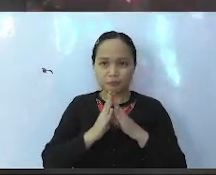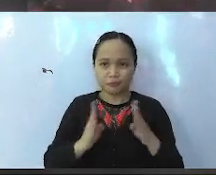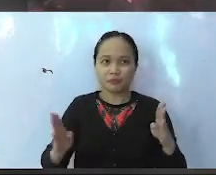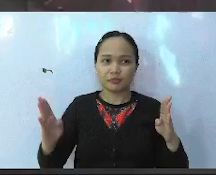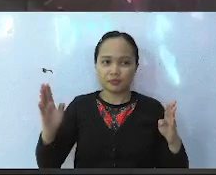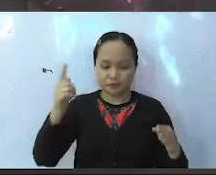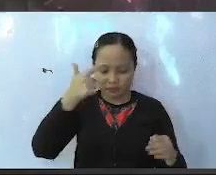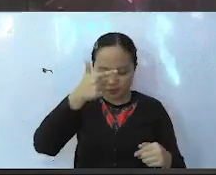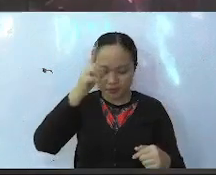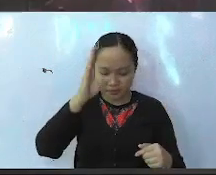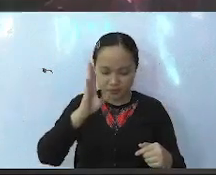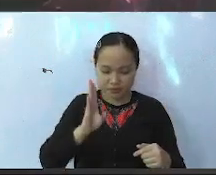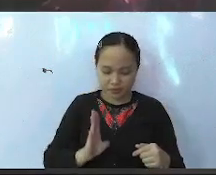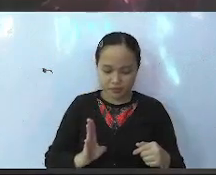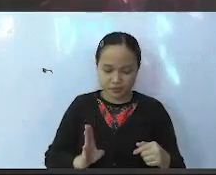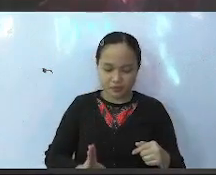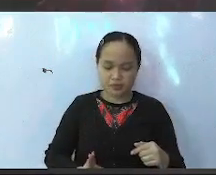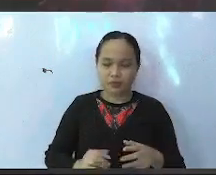God.